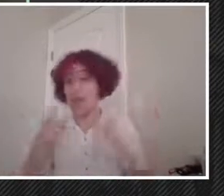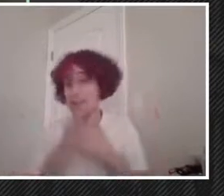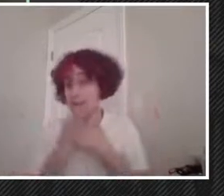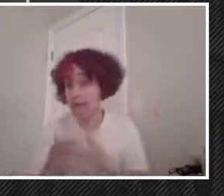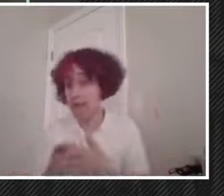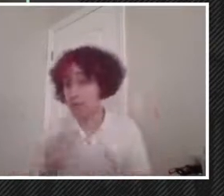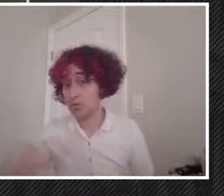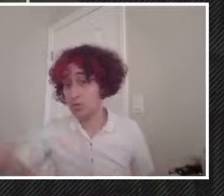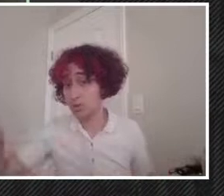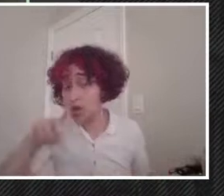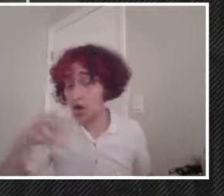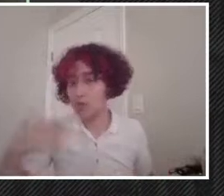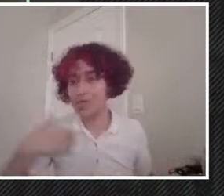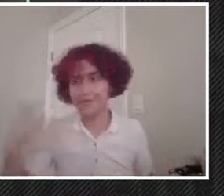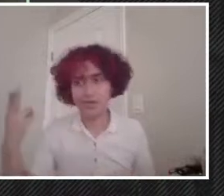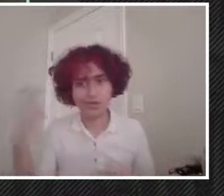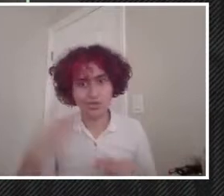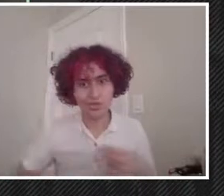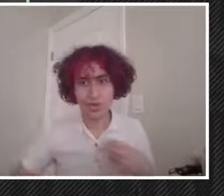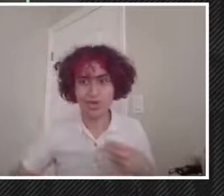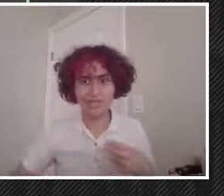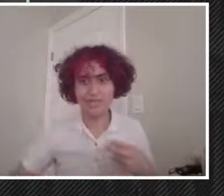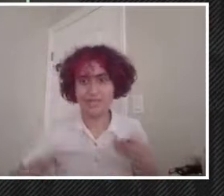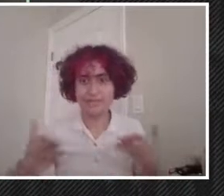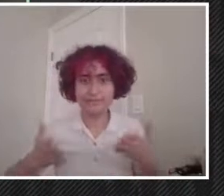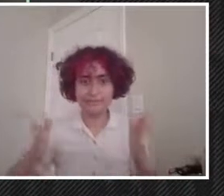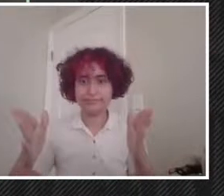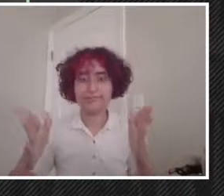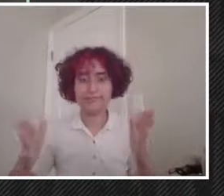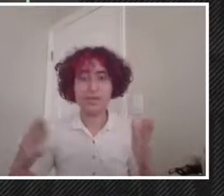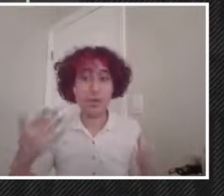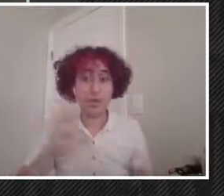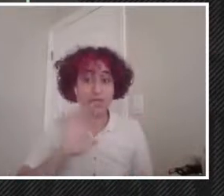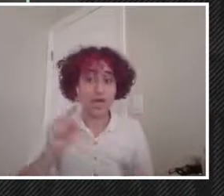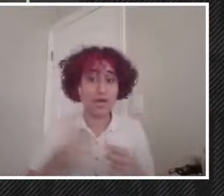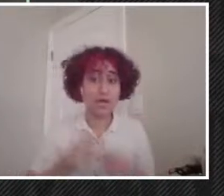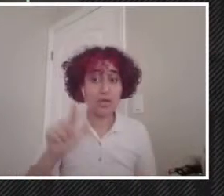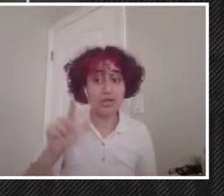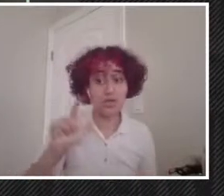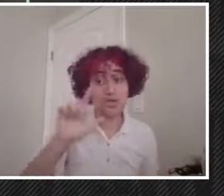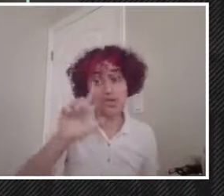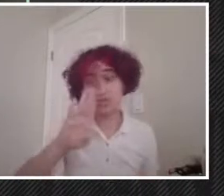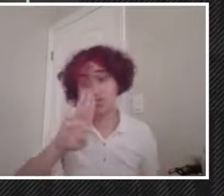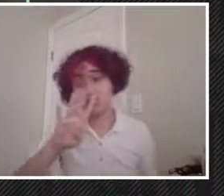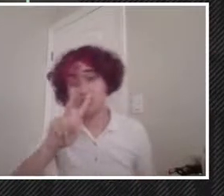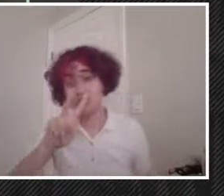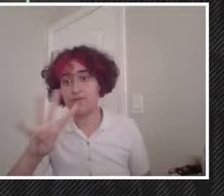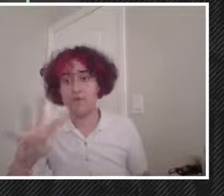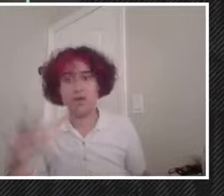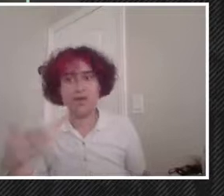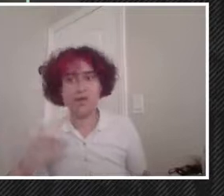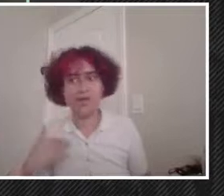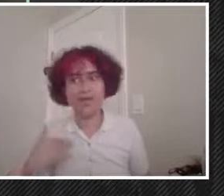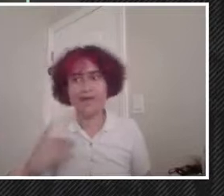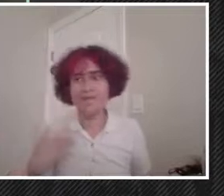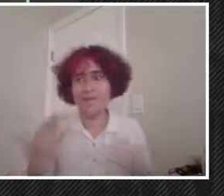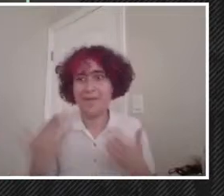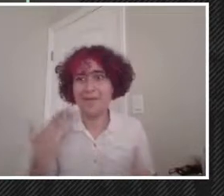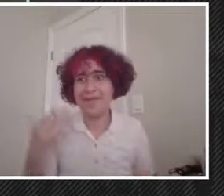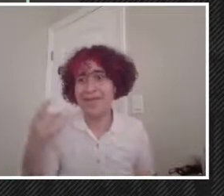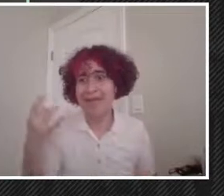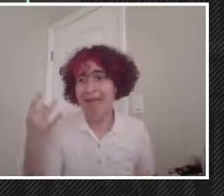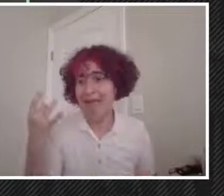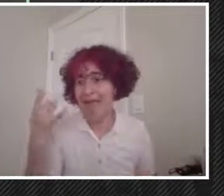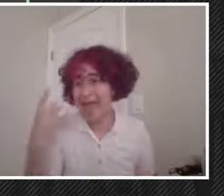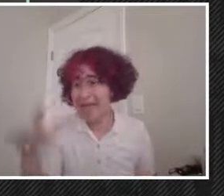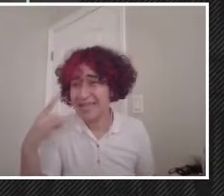runway. You know, we talk about 2024, the elections just happened. We have roughly 18 months to really get this right and make